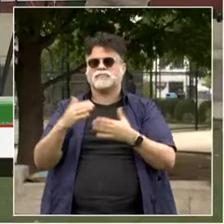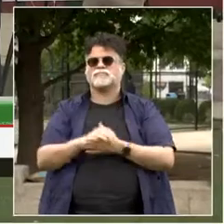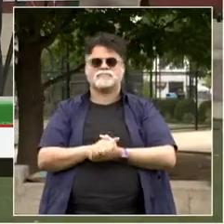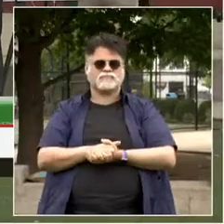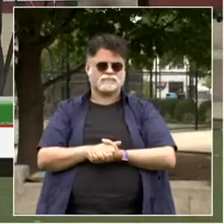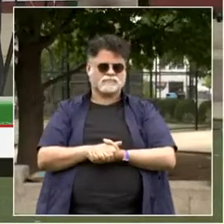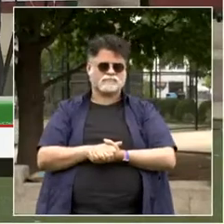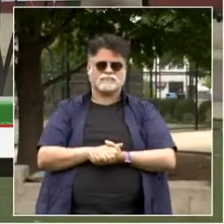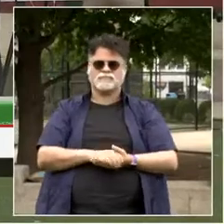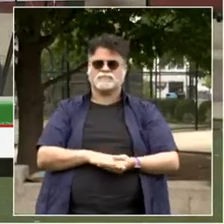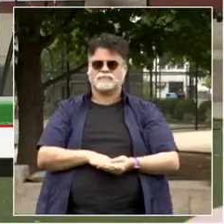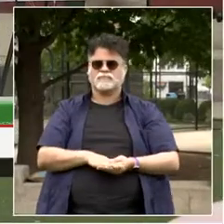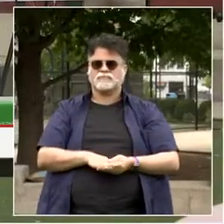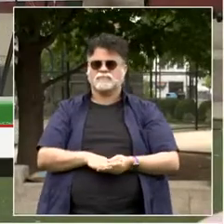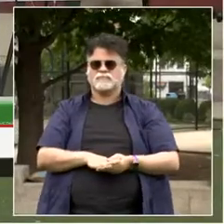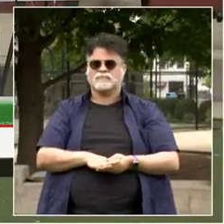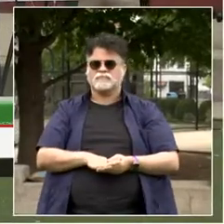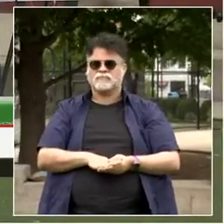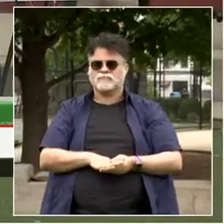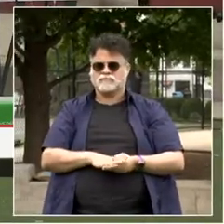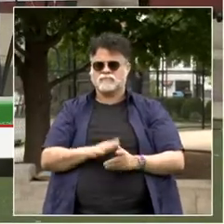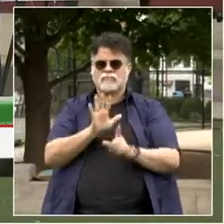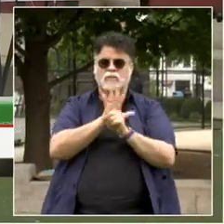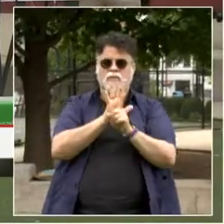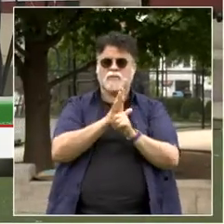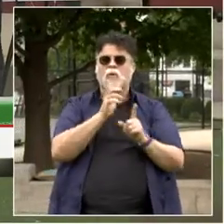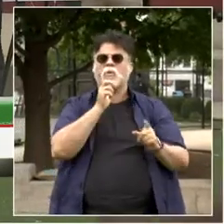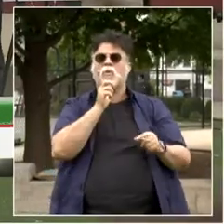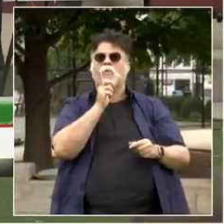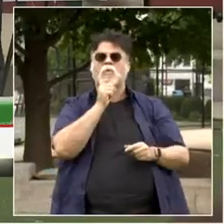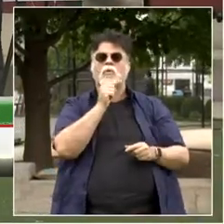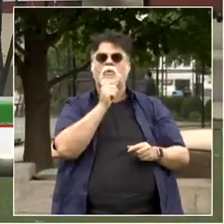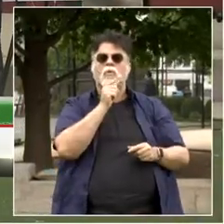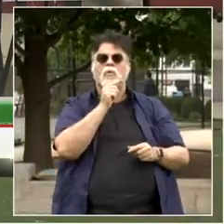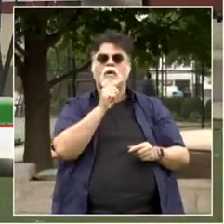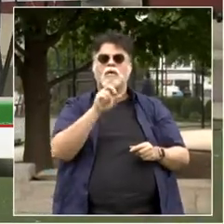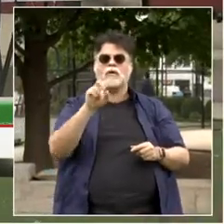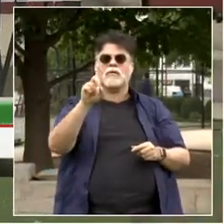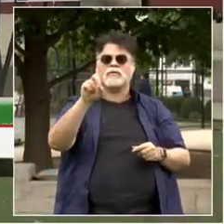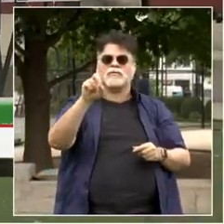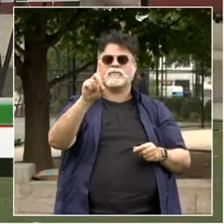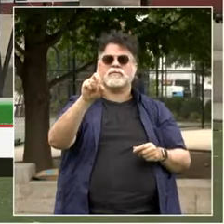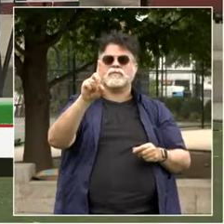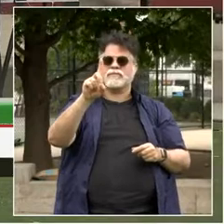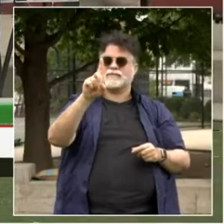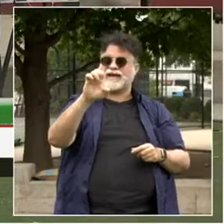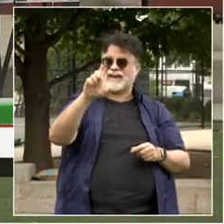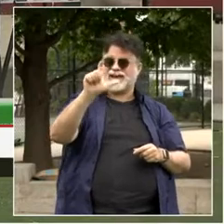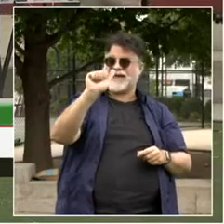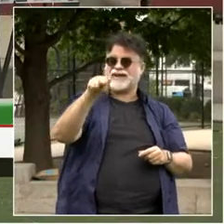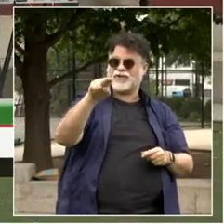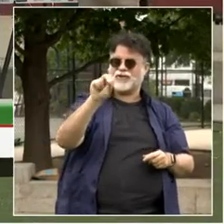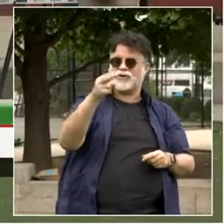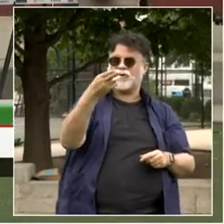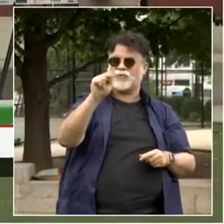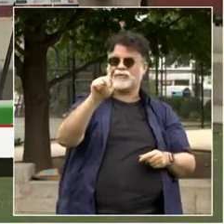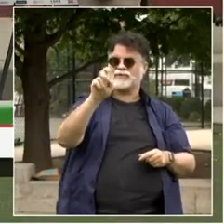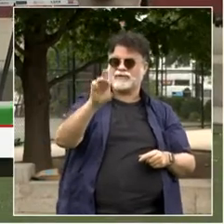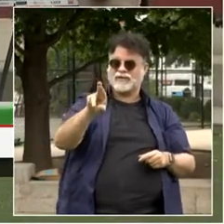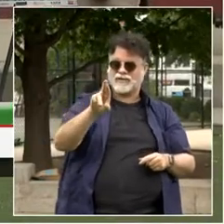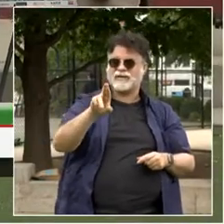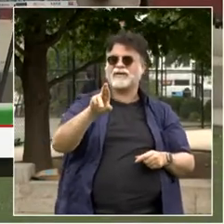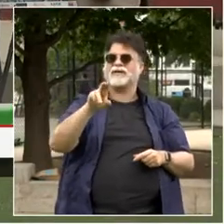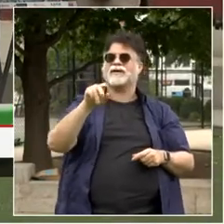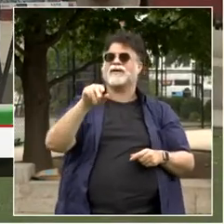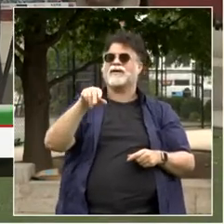Led by Delano Hunter. And I have to tell you, throughout some of the toughest times of the last 2